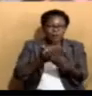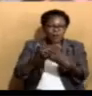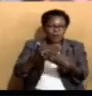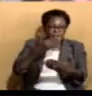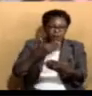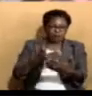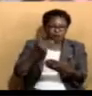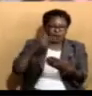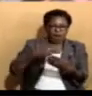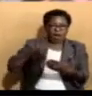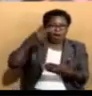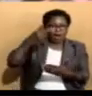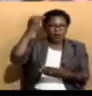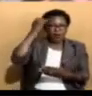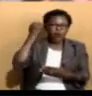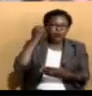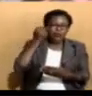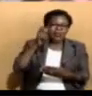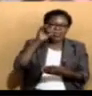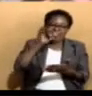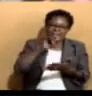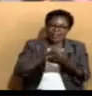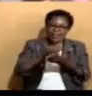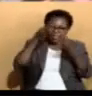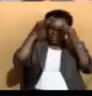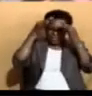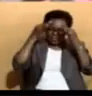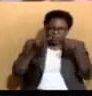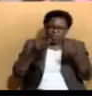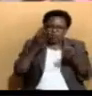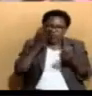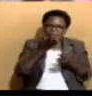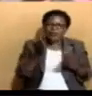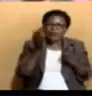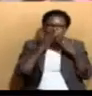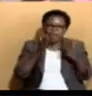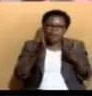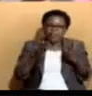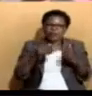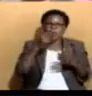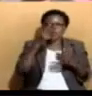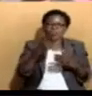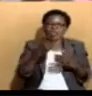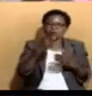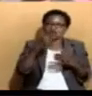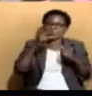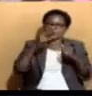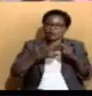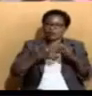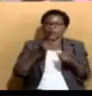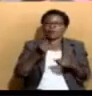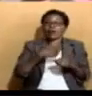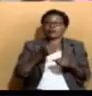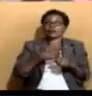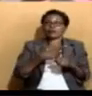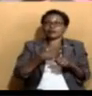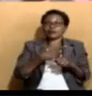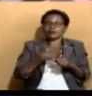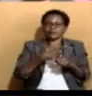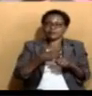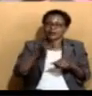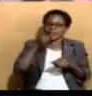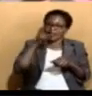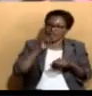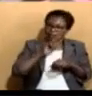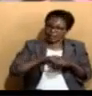the High Court, that decision had been in existence for 37 months. As at the